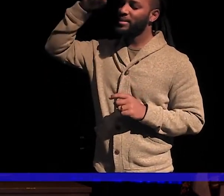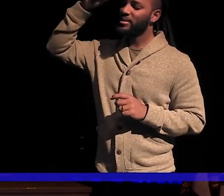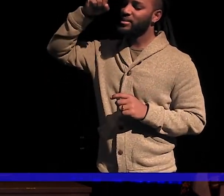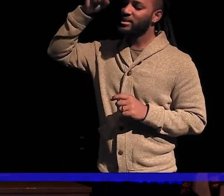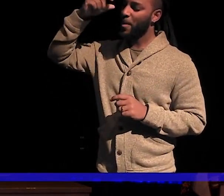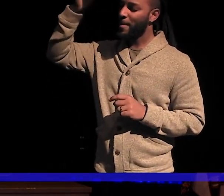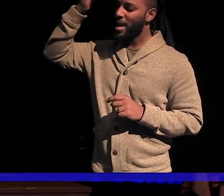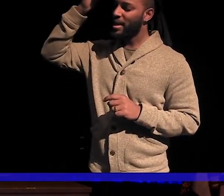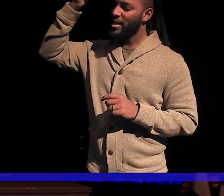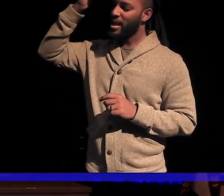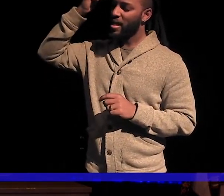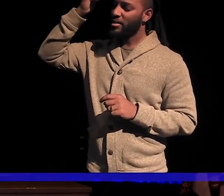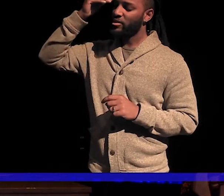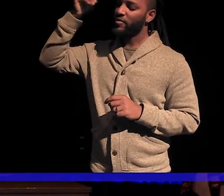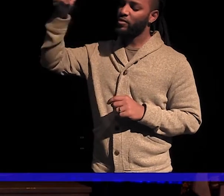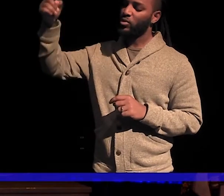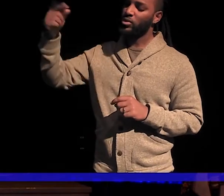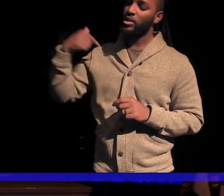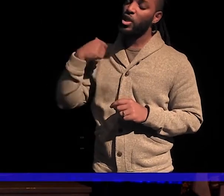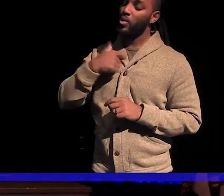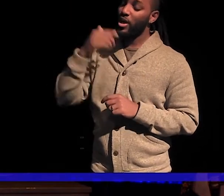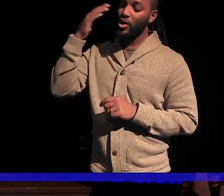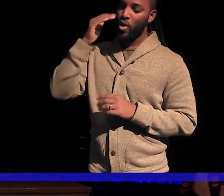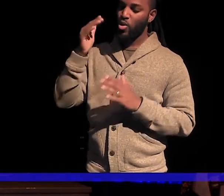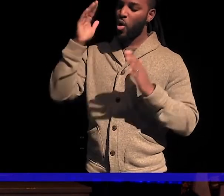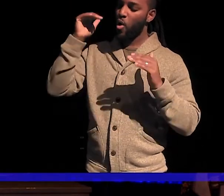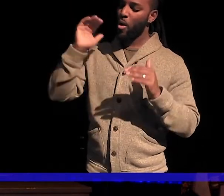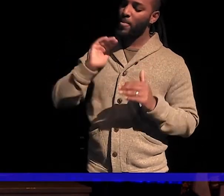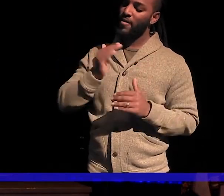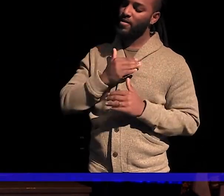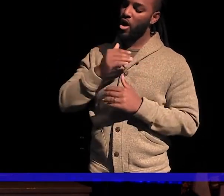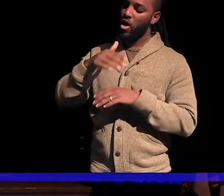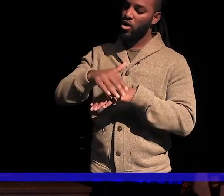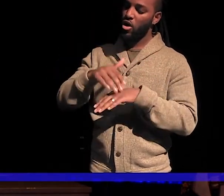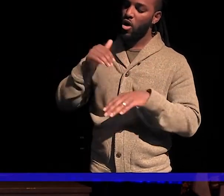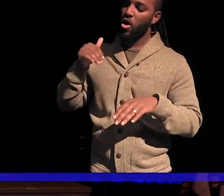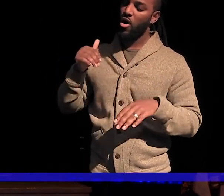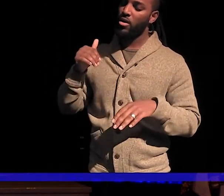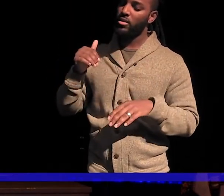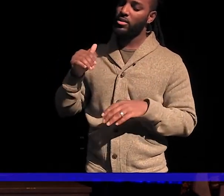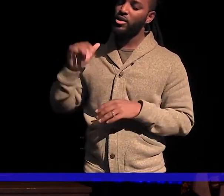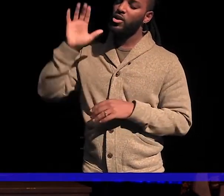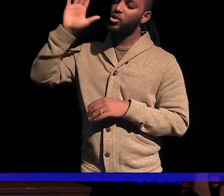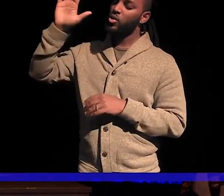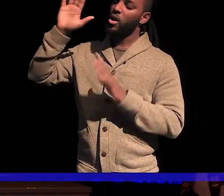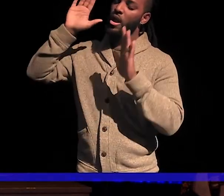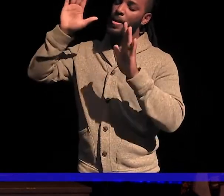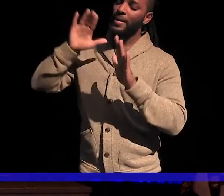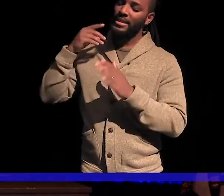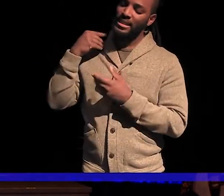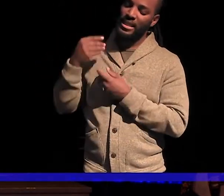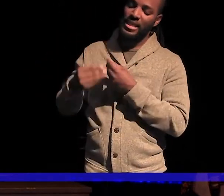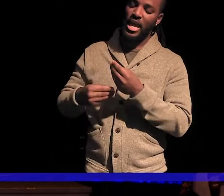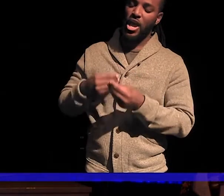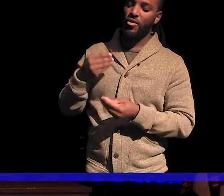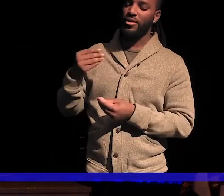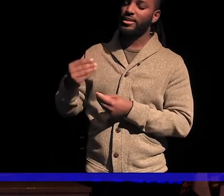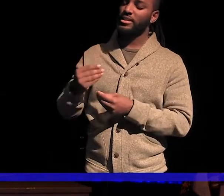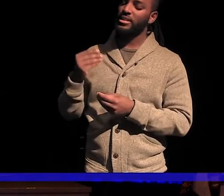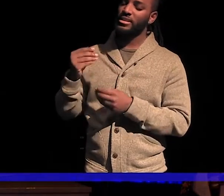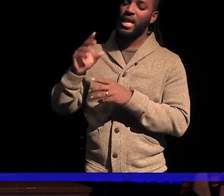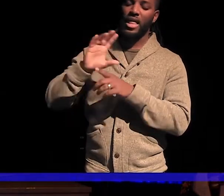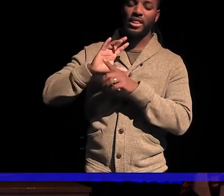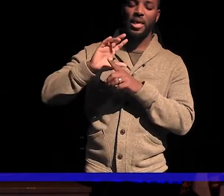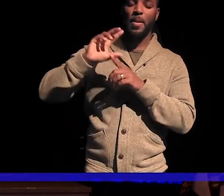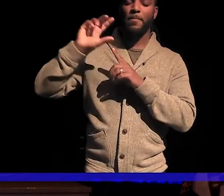and the knowledge of you, Father God, that we may know the hope of our calling, the glorious riches of your inheritance in the saints, and the exceedingly